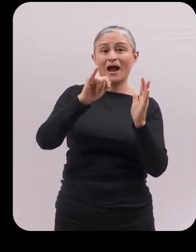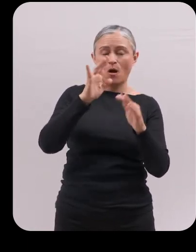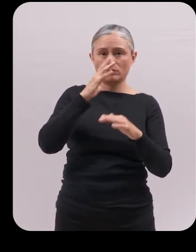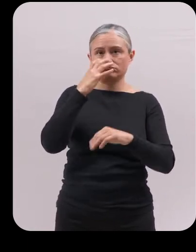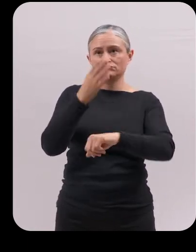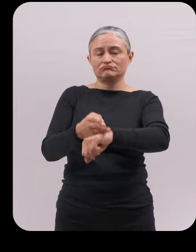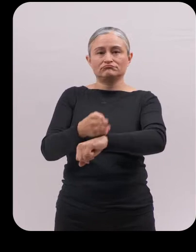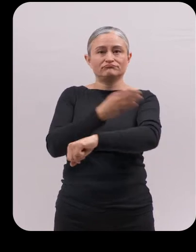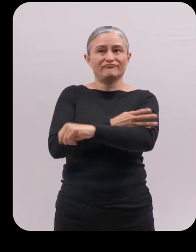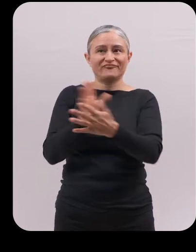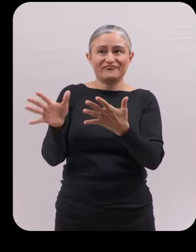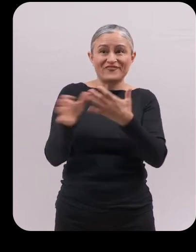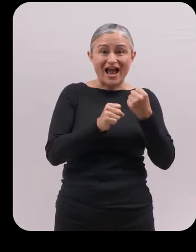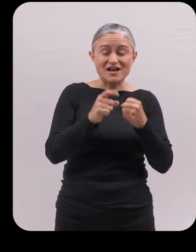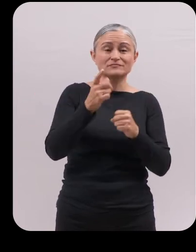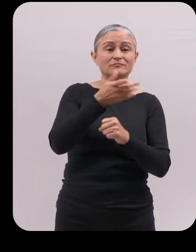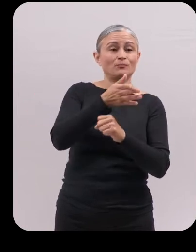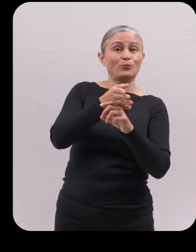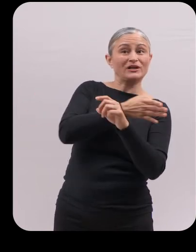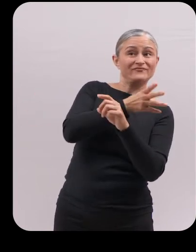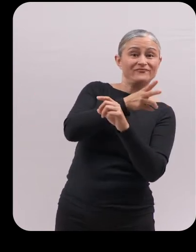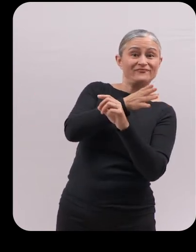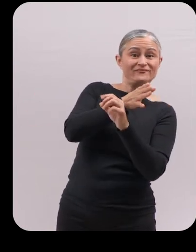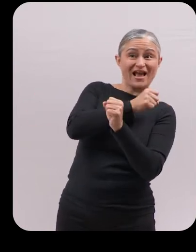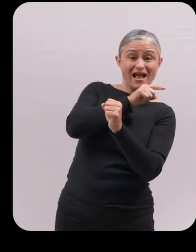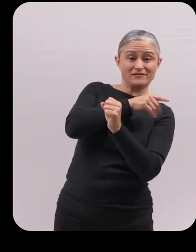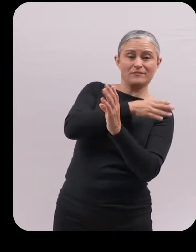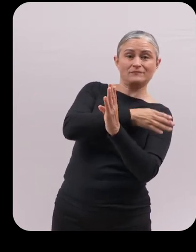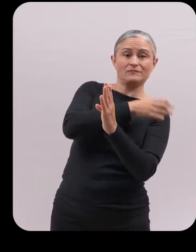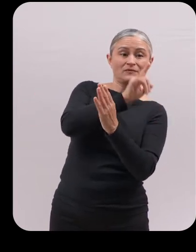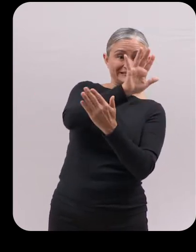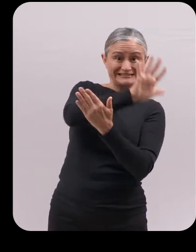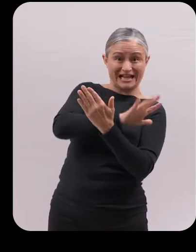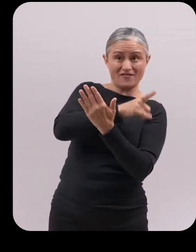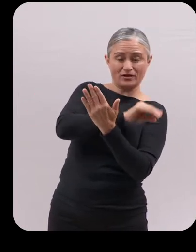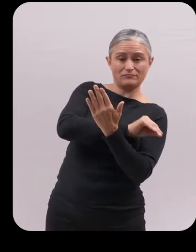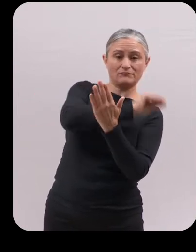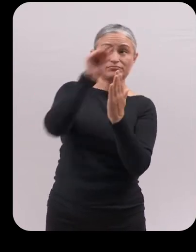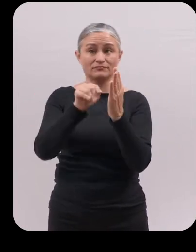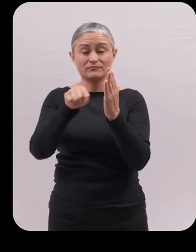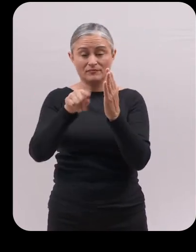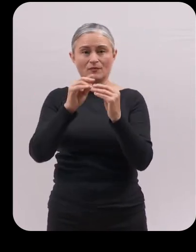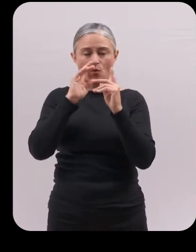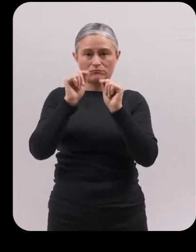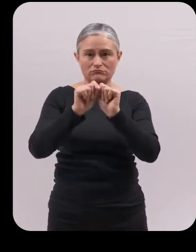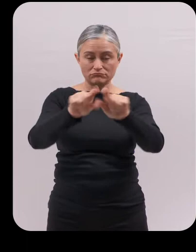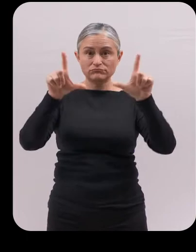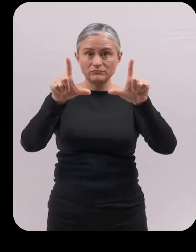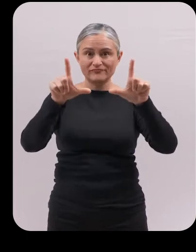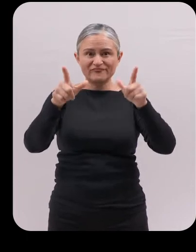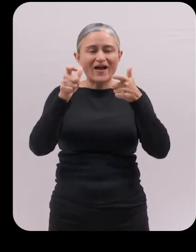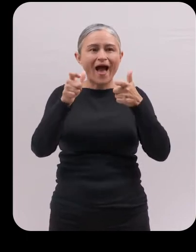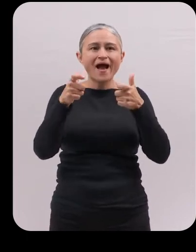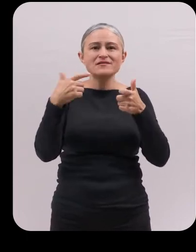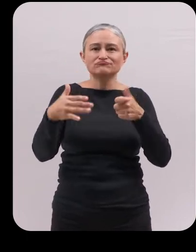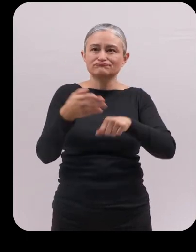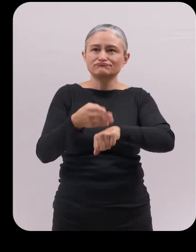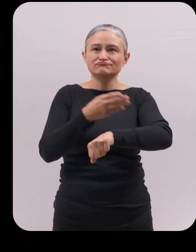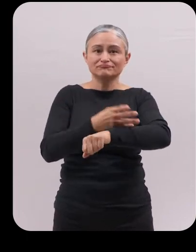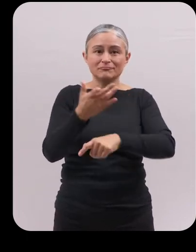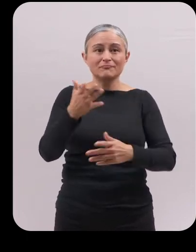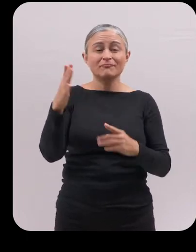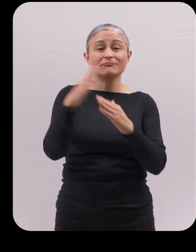and pre-rendering pages in the background. This allows pages to load literally in milliseconds. And best of all,